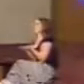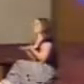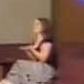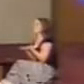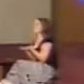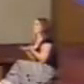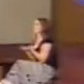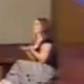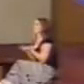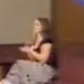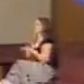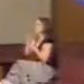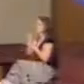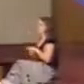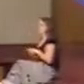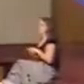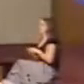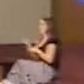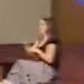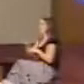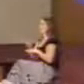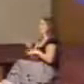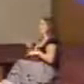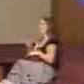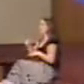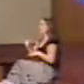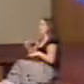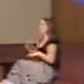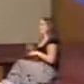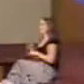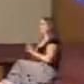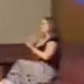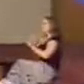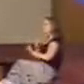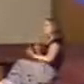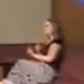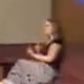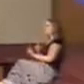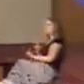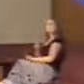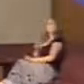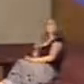and she sets them on your lap. And then she stands back like this with this look.